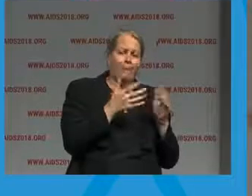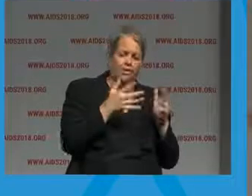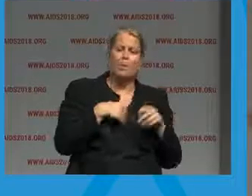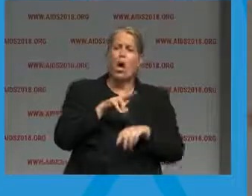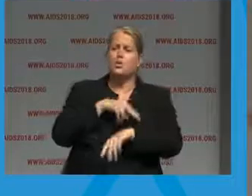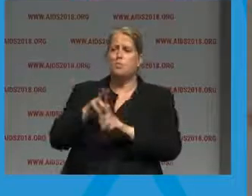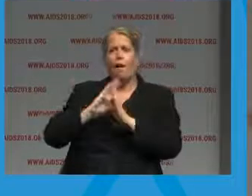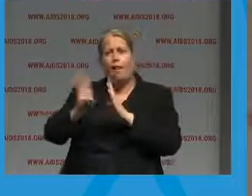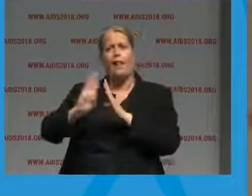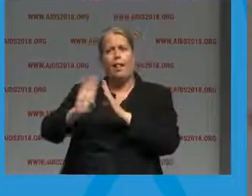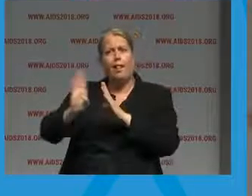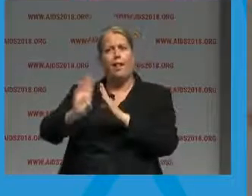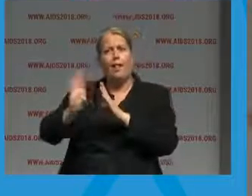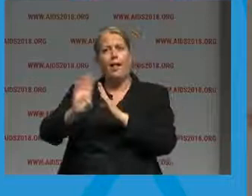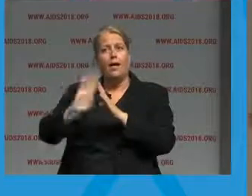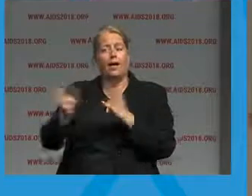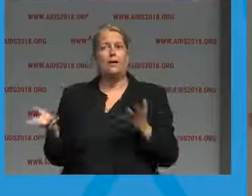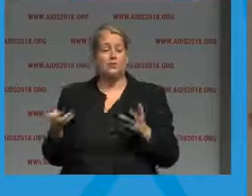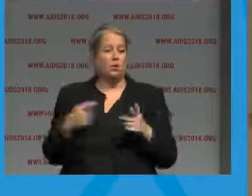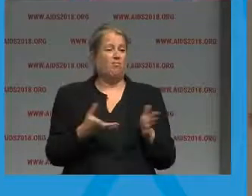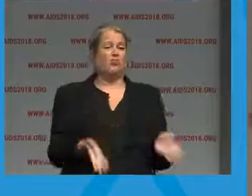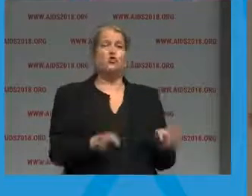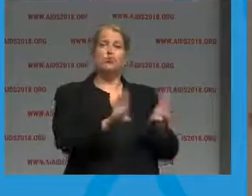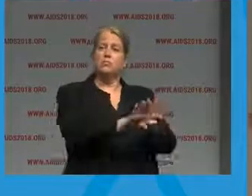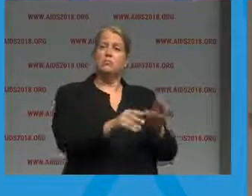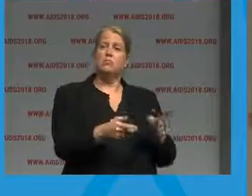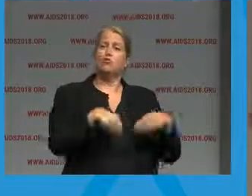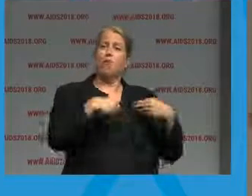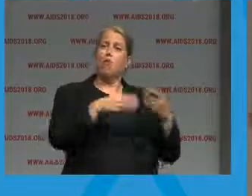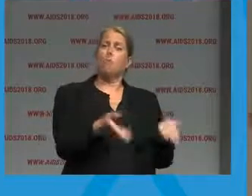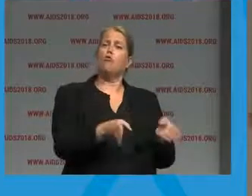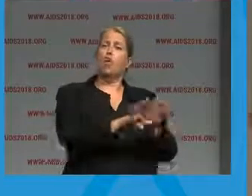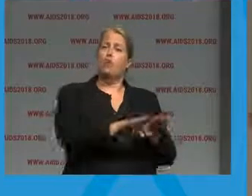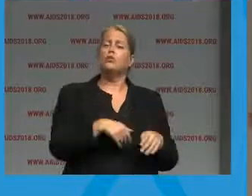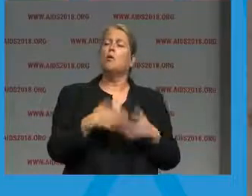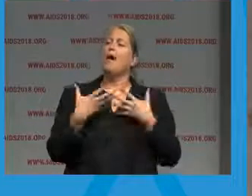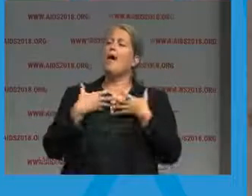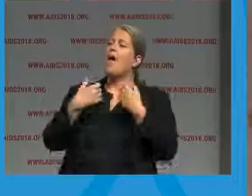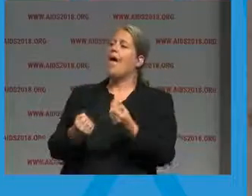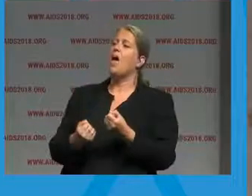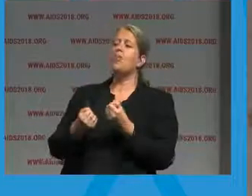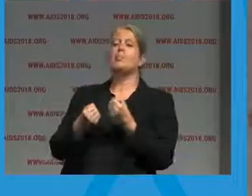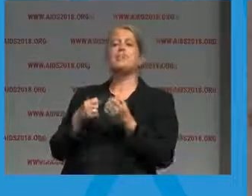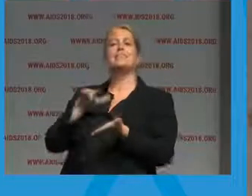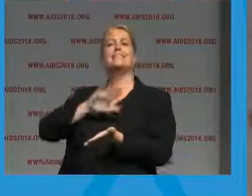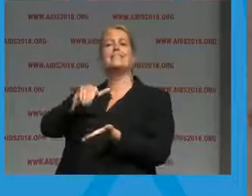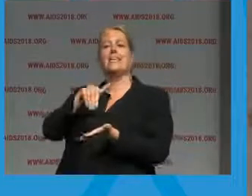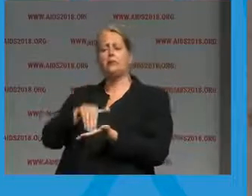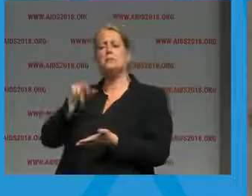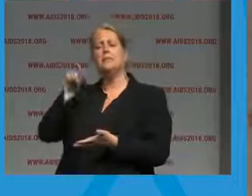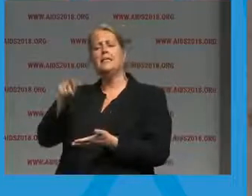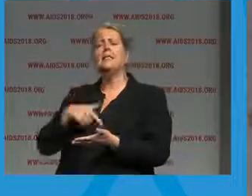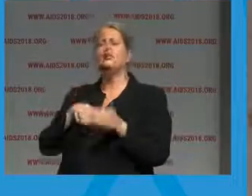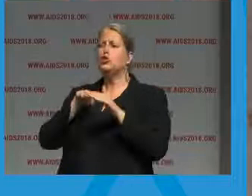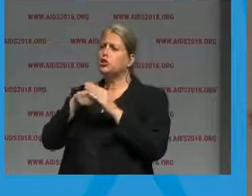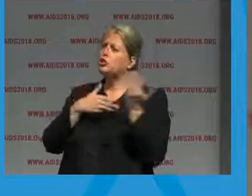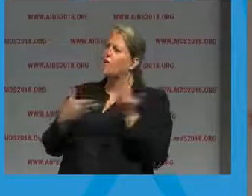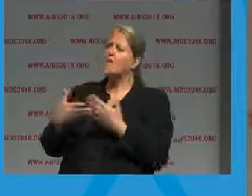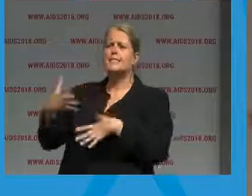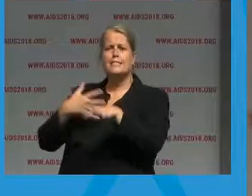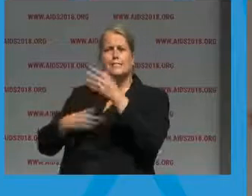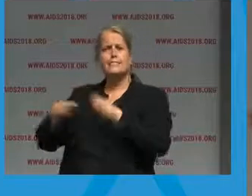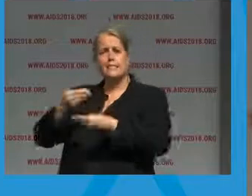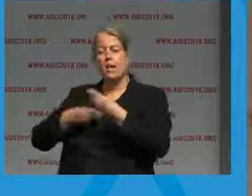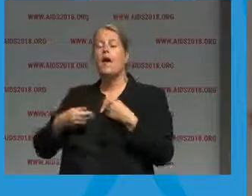also fueled the stigma, because I'd have to close my shop to go to the health center to access my service. Once I found out that what I had